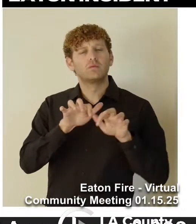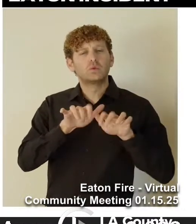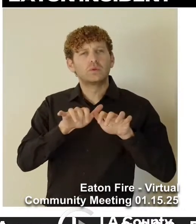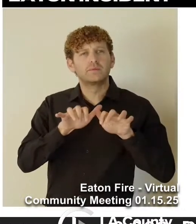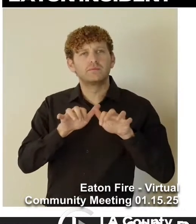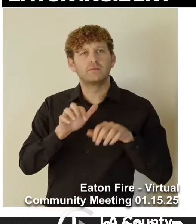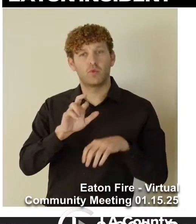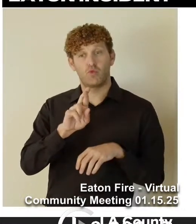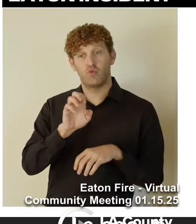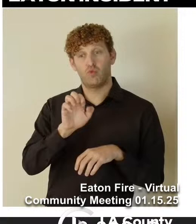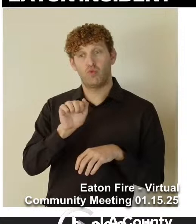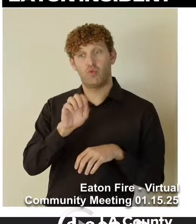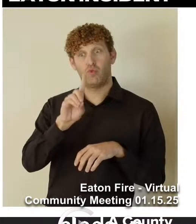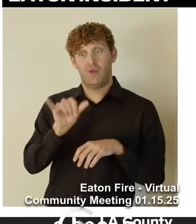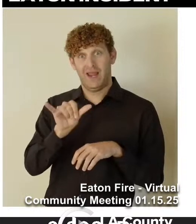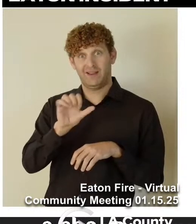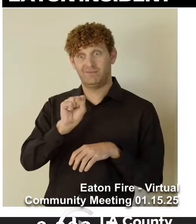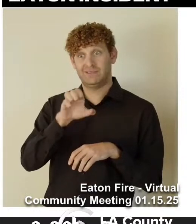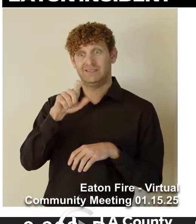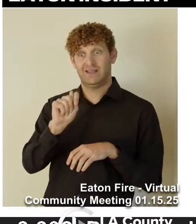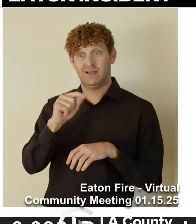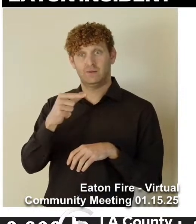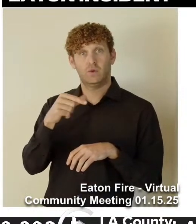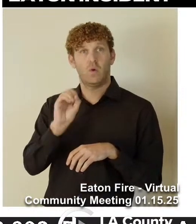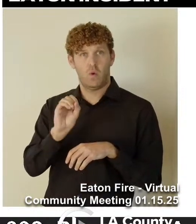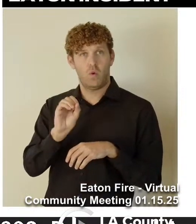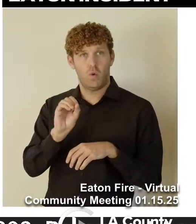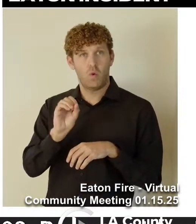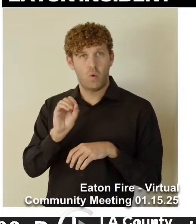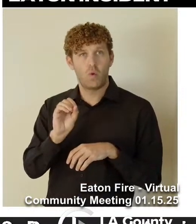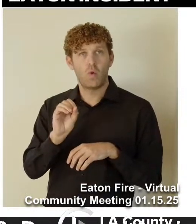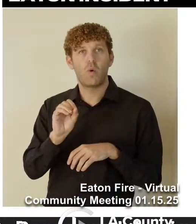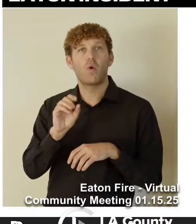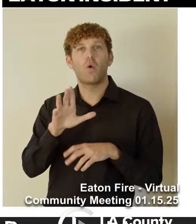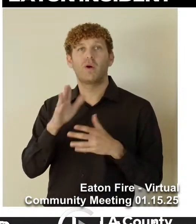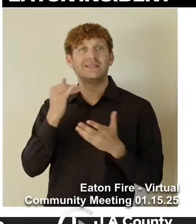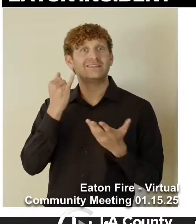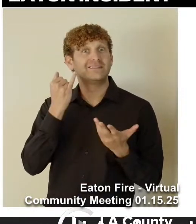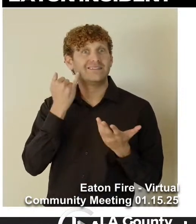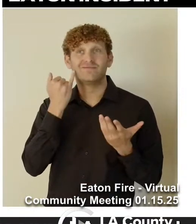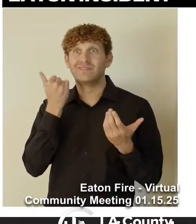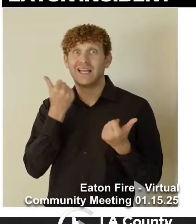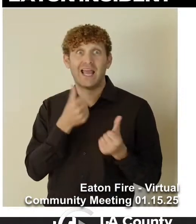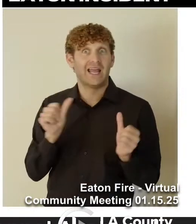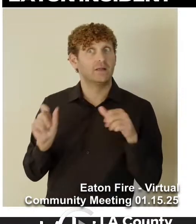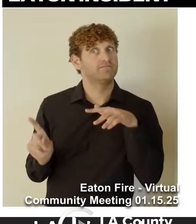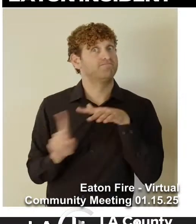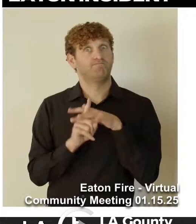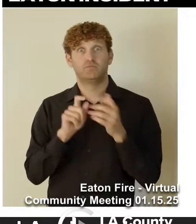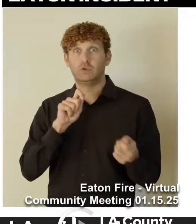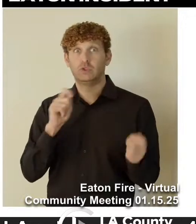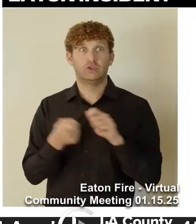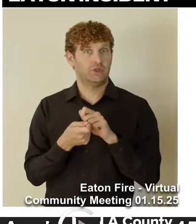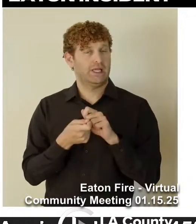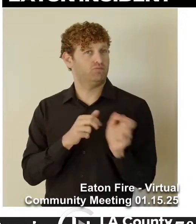and be ready if there's any changes to this fire or new starts in the area. Thank you.